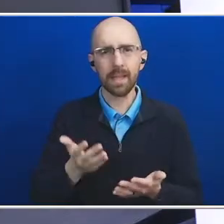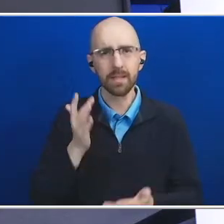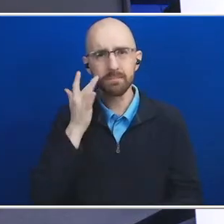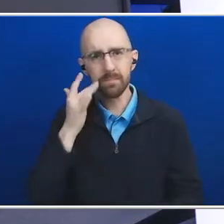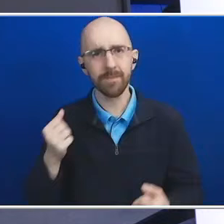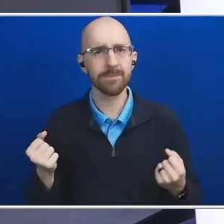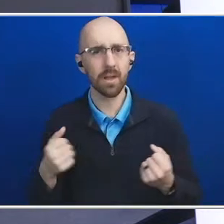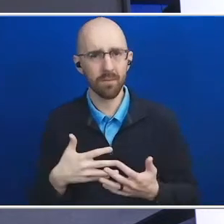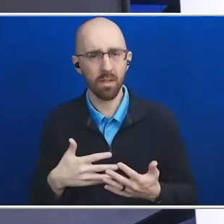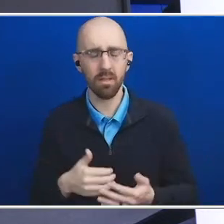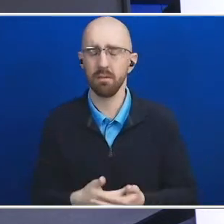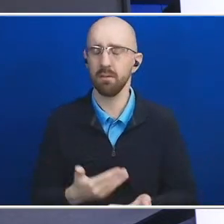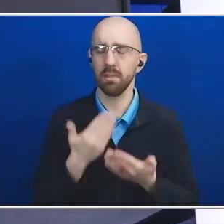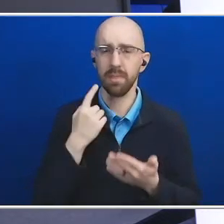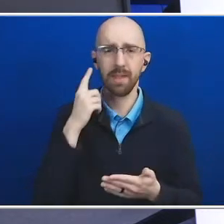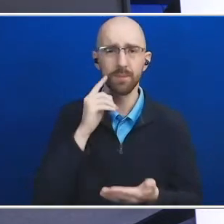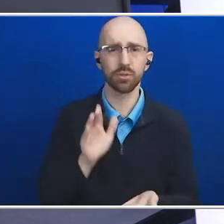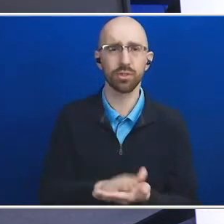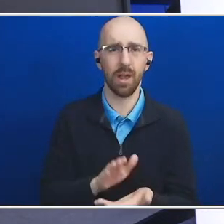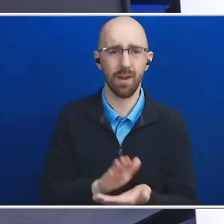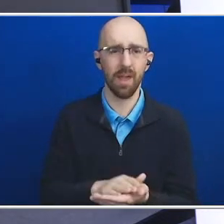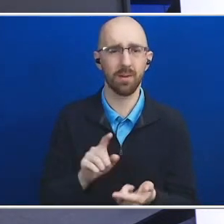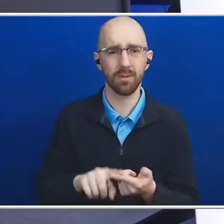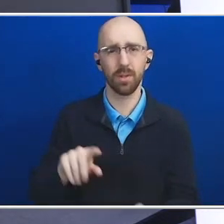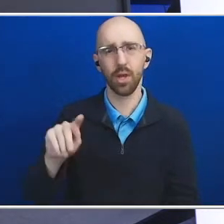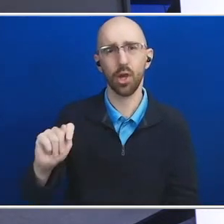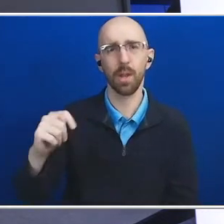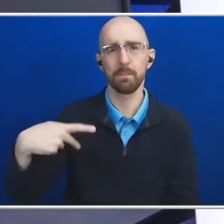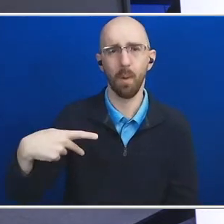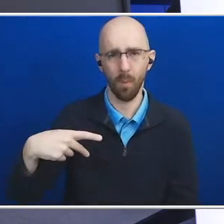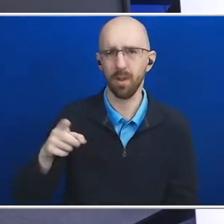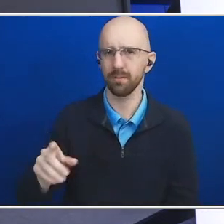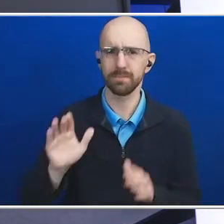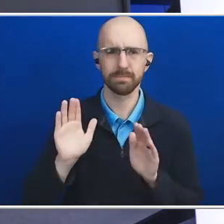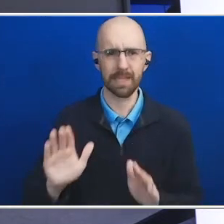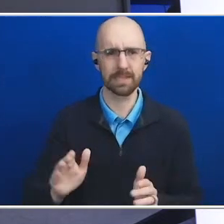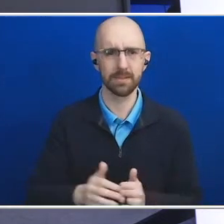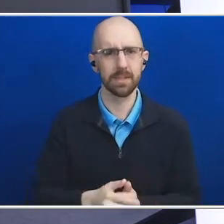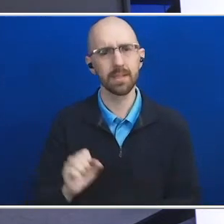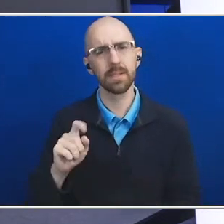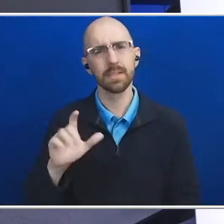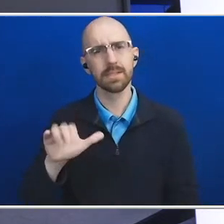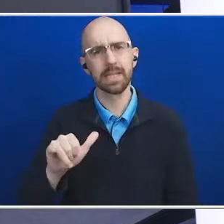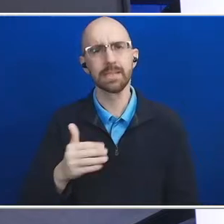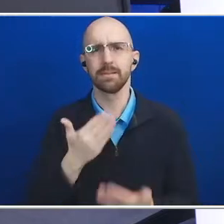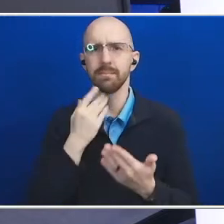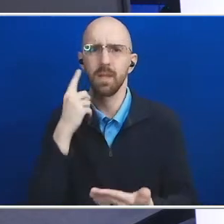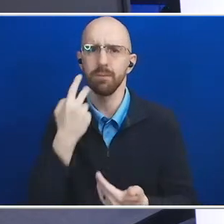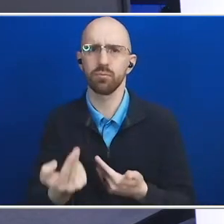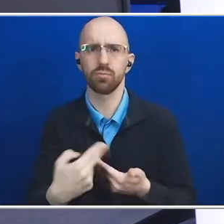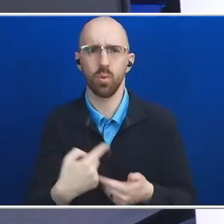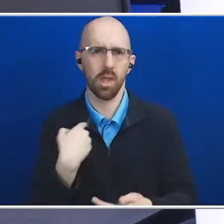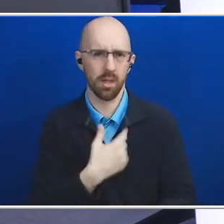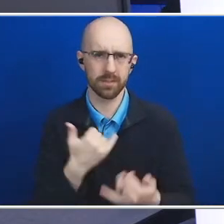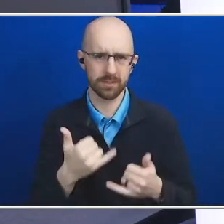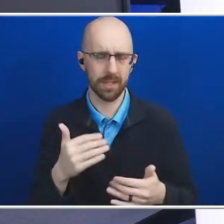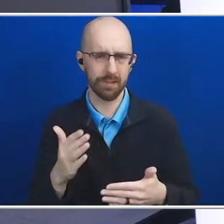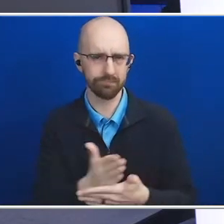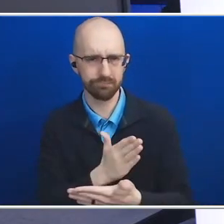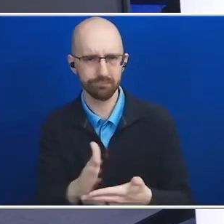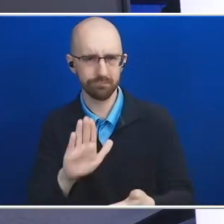giving a shout out to Turning Point. They're so amazing. Stacey, thank you for being here with us today, Yes, of sharing course. your story,